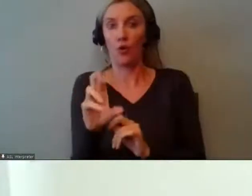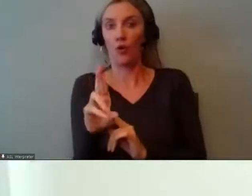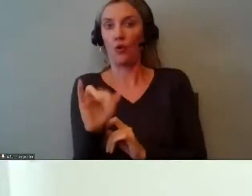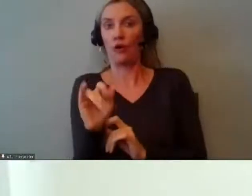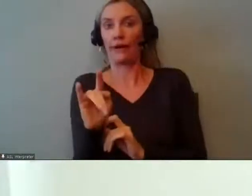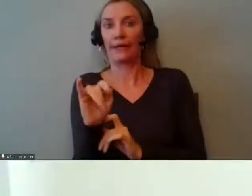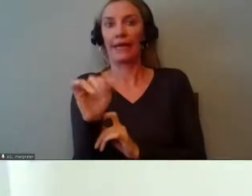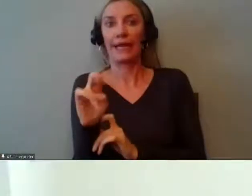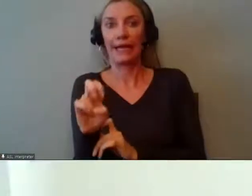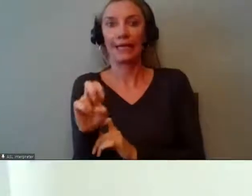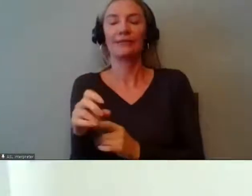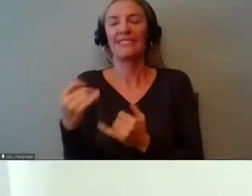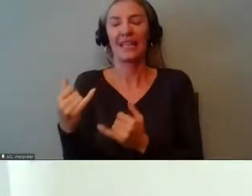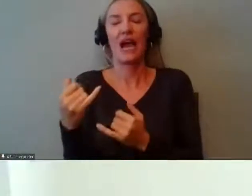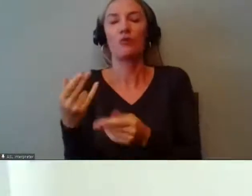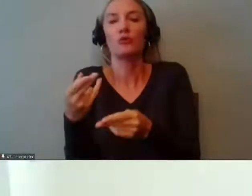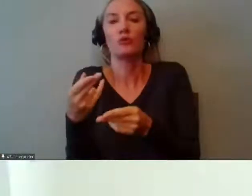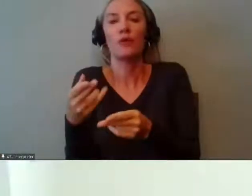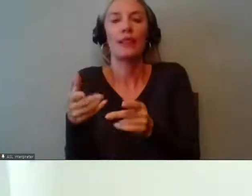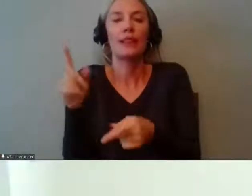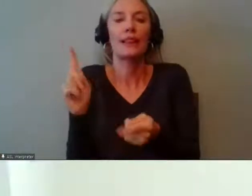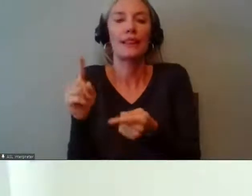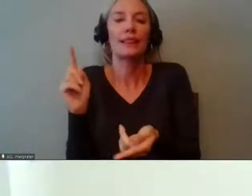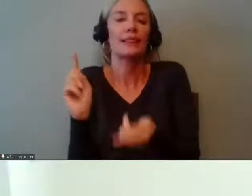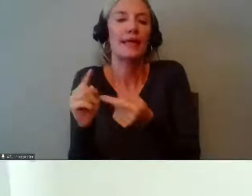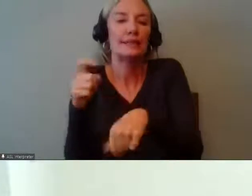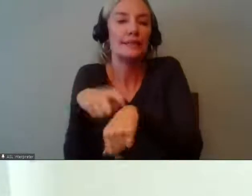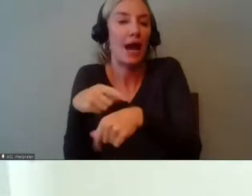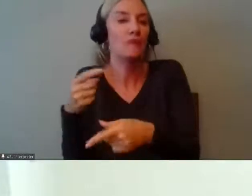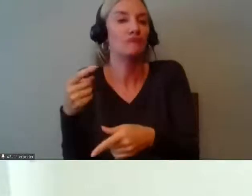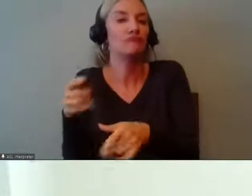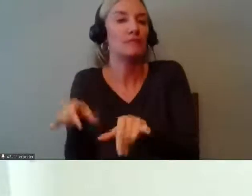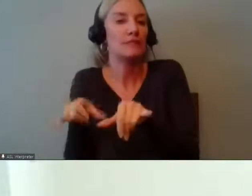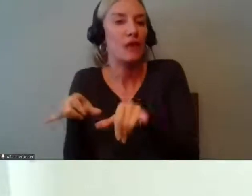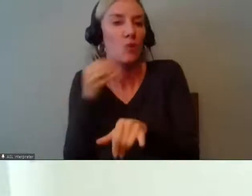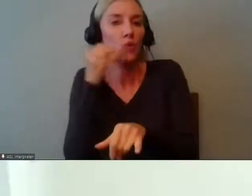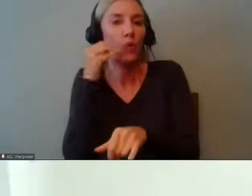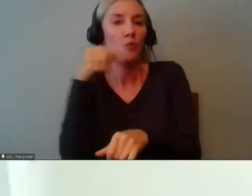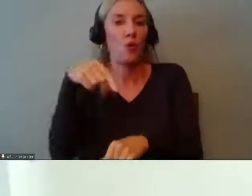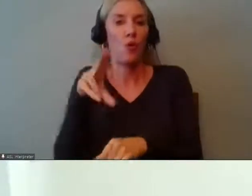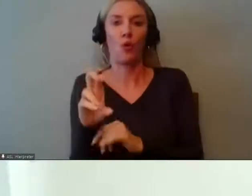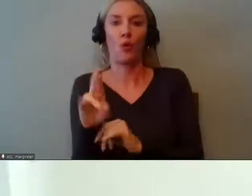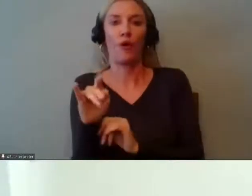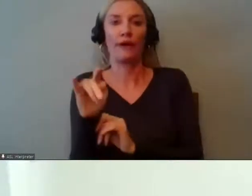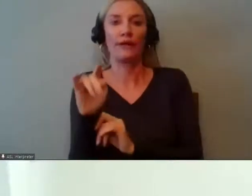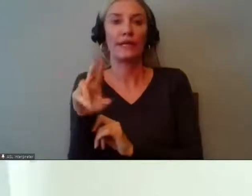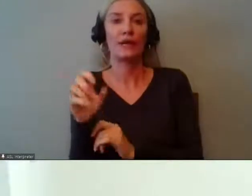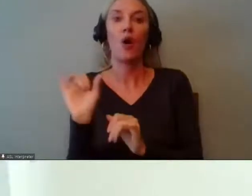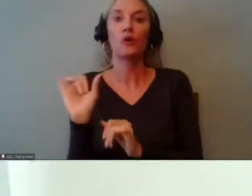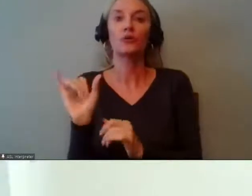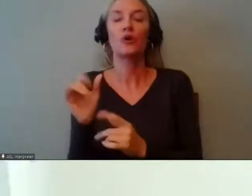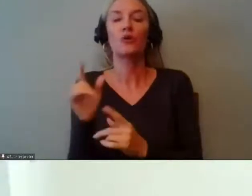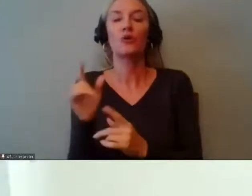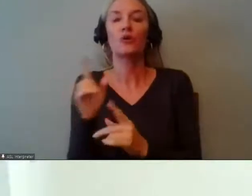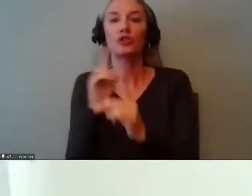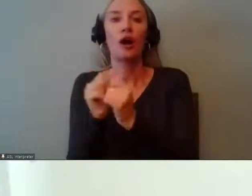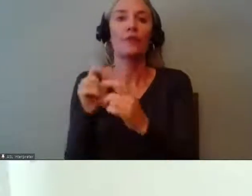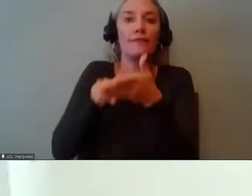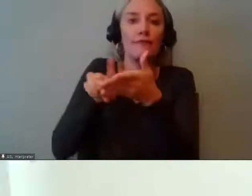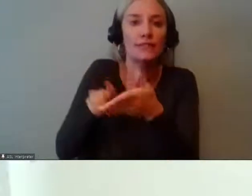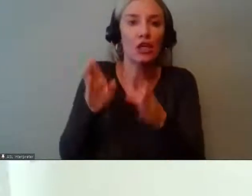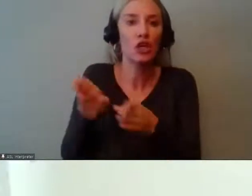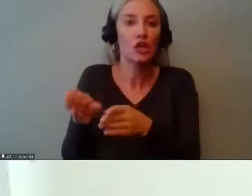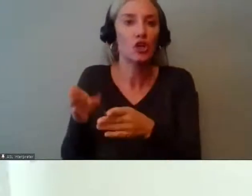shorter quarantines, and speak with the contact investigators that would call you if you